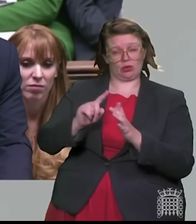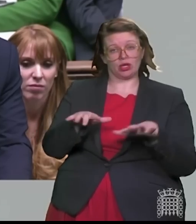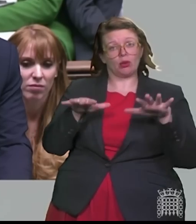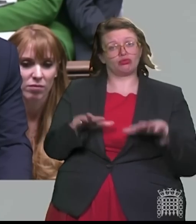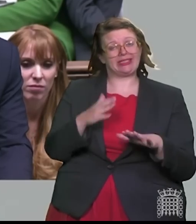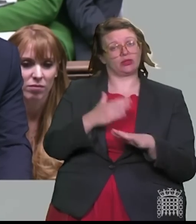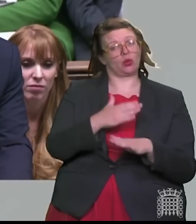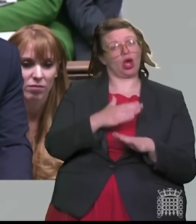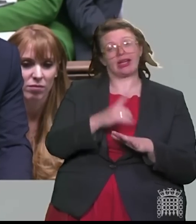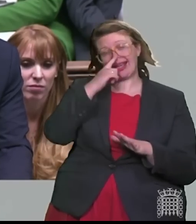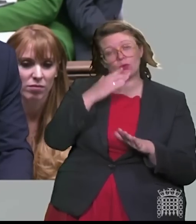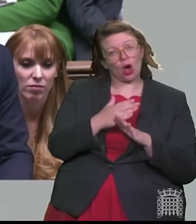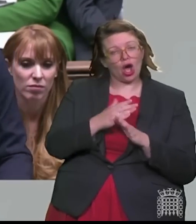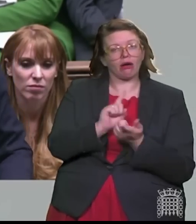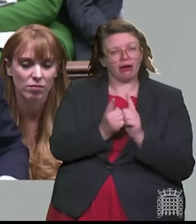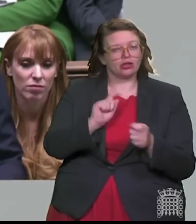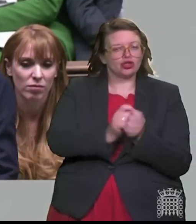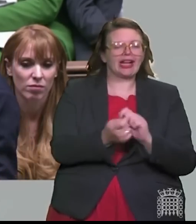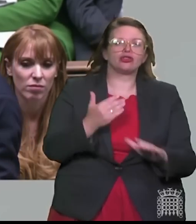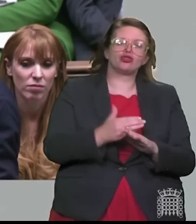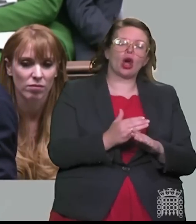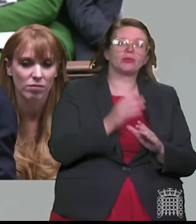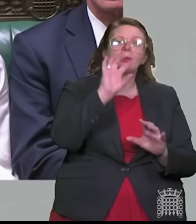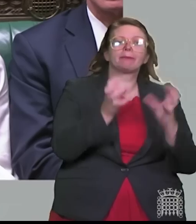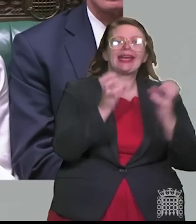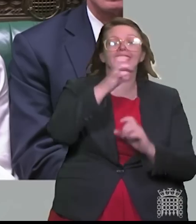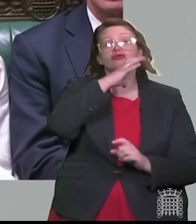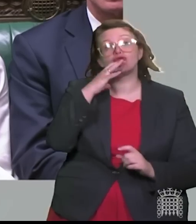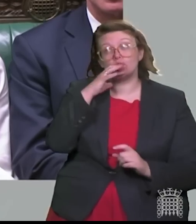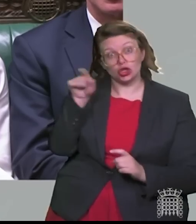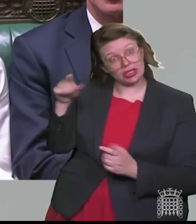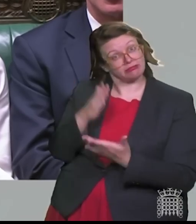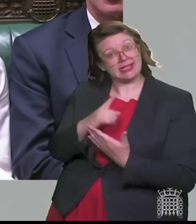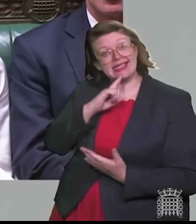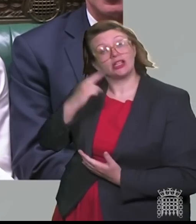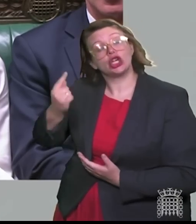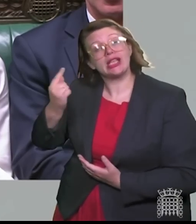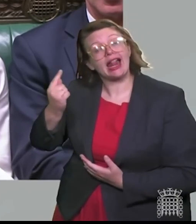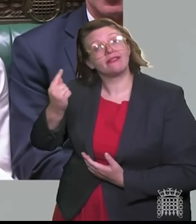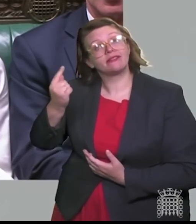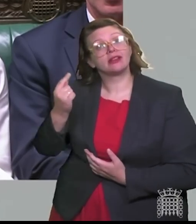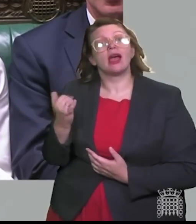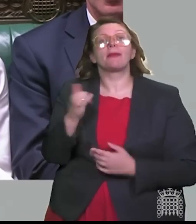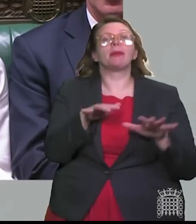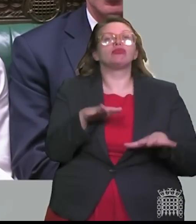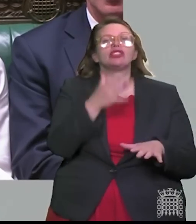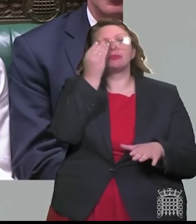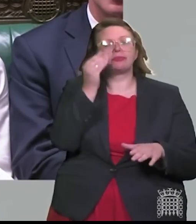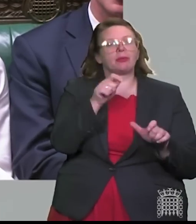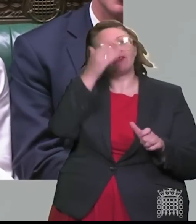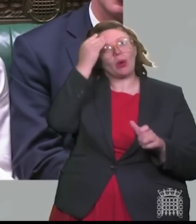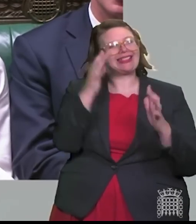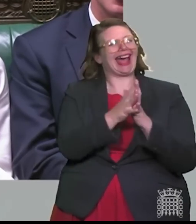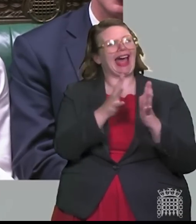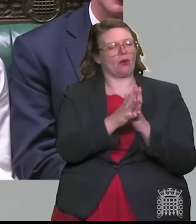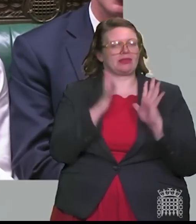become fruit pickers. Just in case, I can hardly believe she said this, that they forget how to do things. Does the